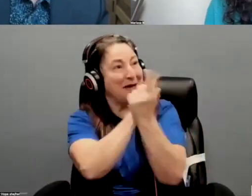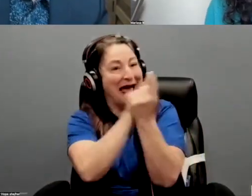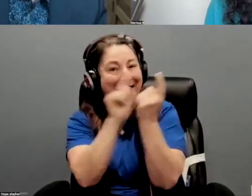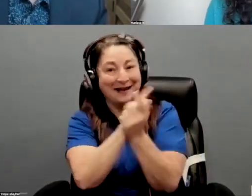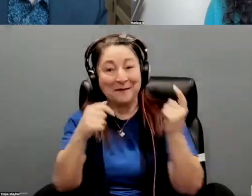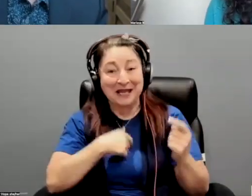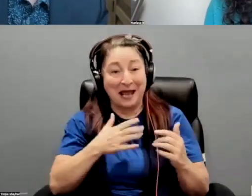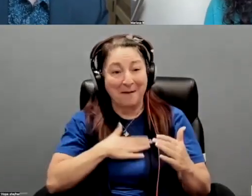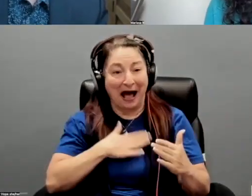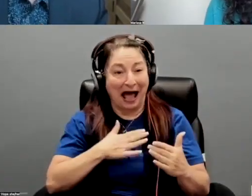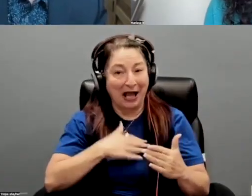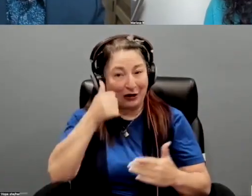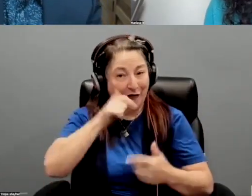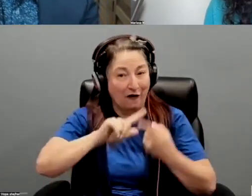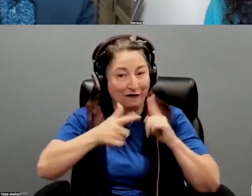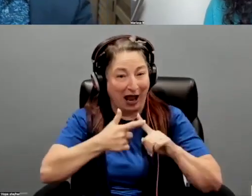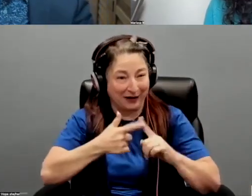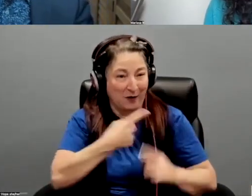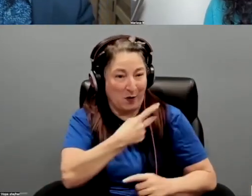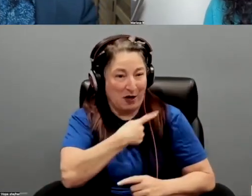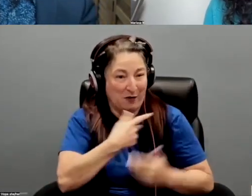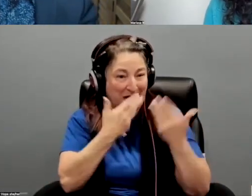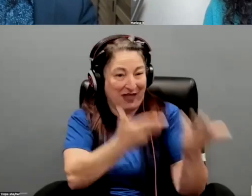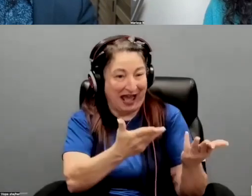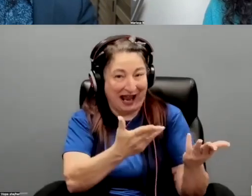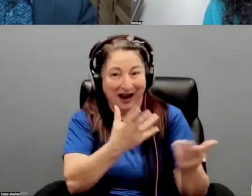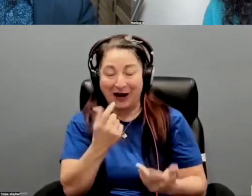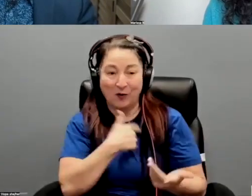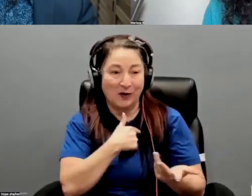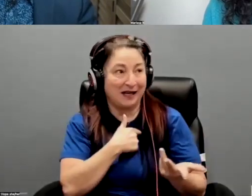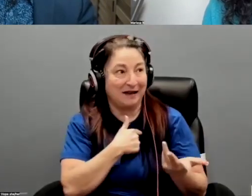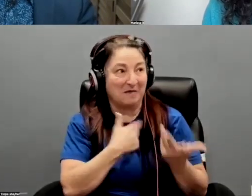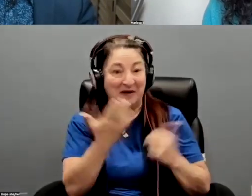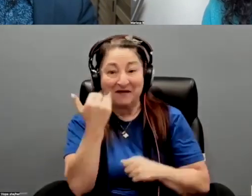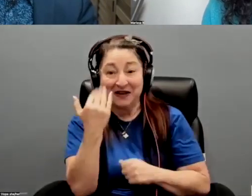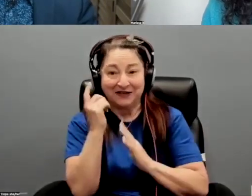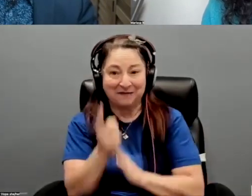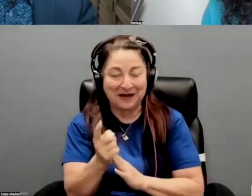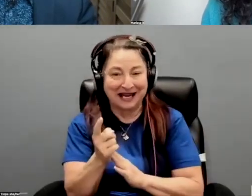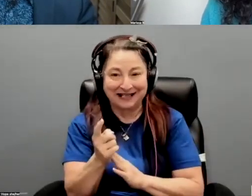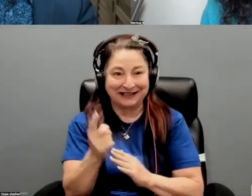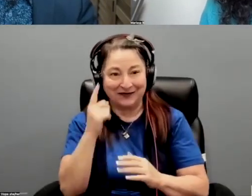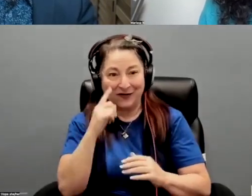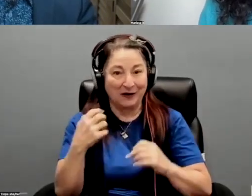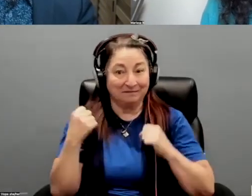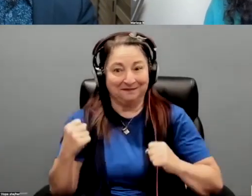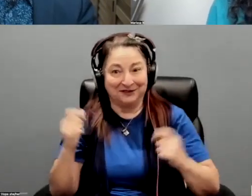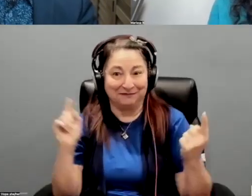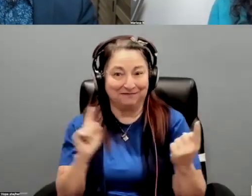there and we spent a solid like maybe 15 minutes working up the courage to go up to several people,